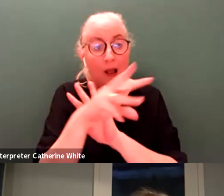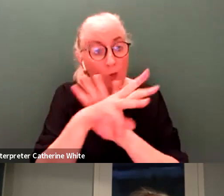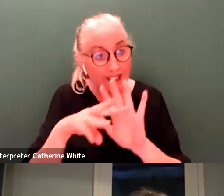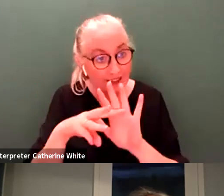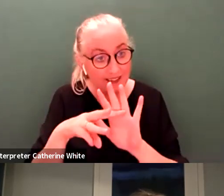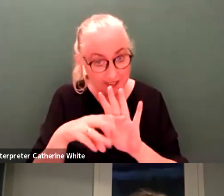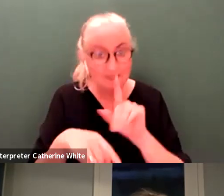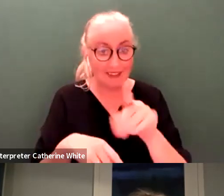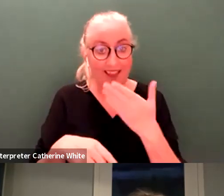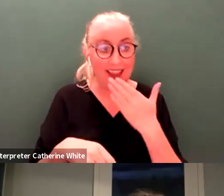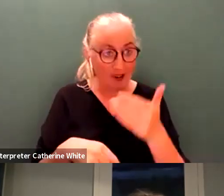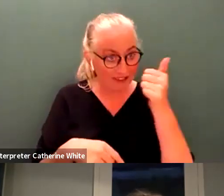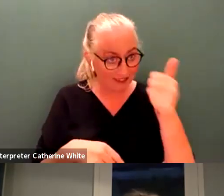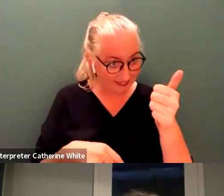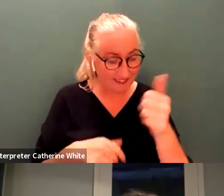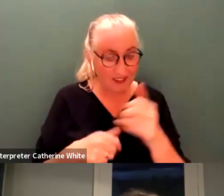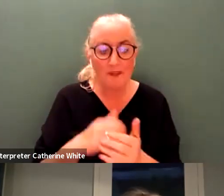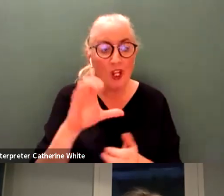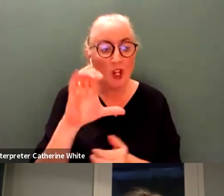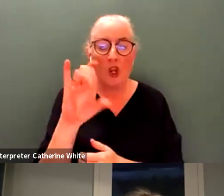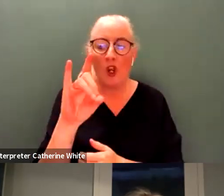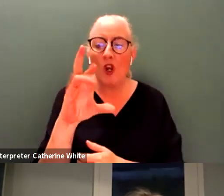you very much. Christine,